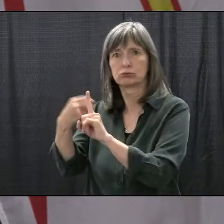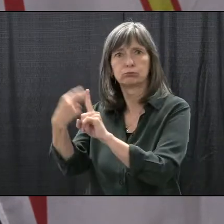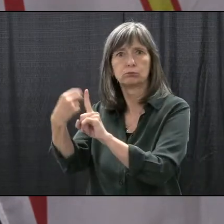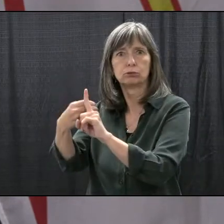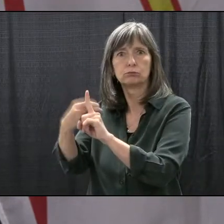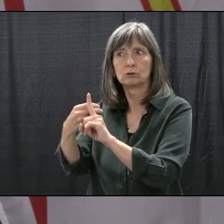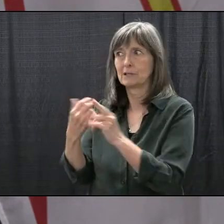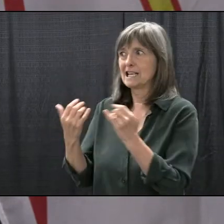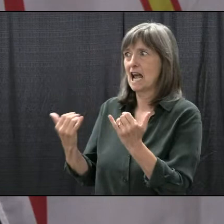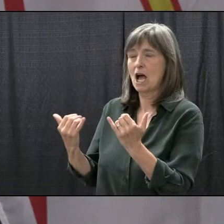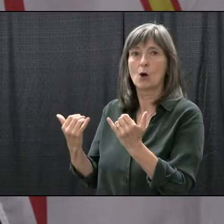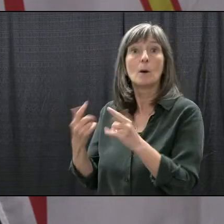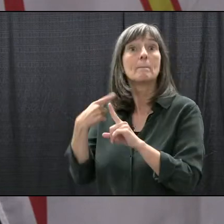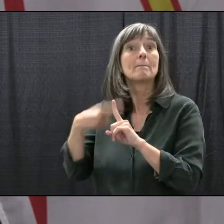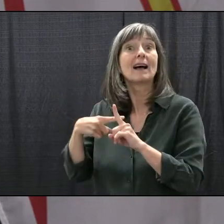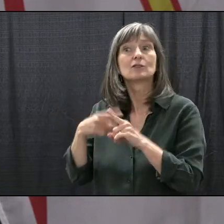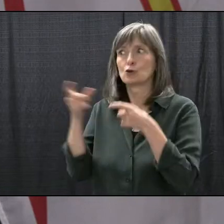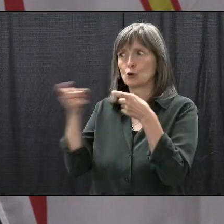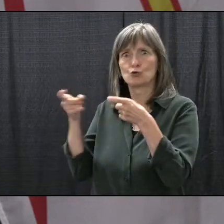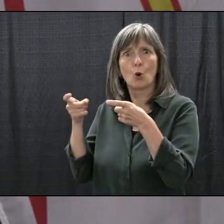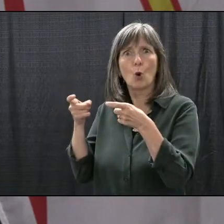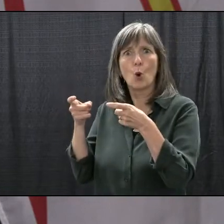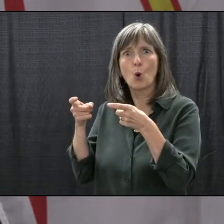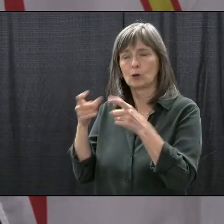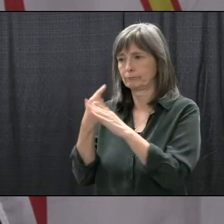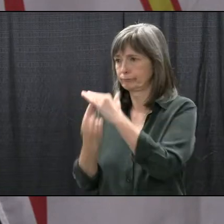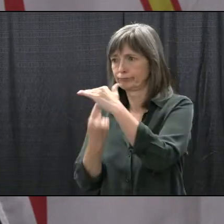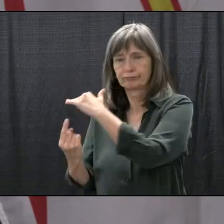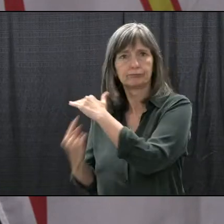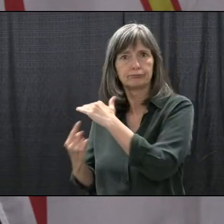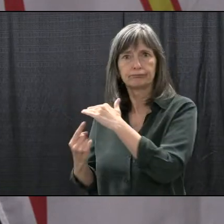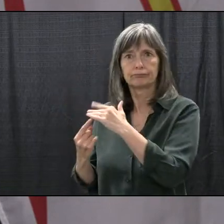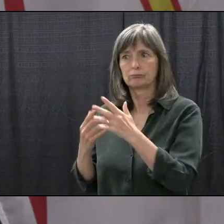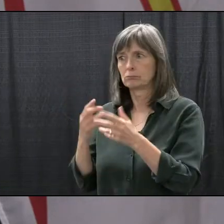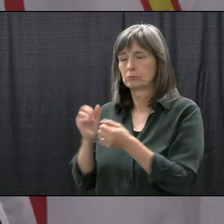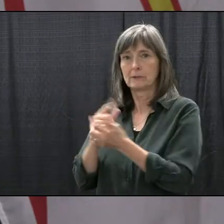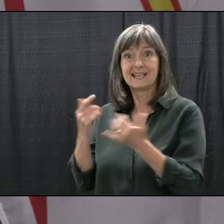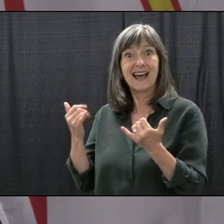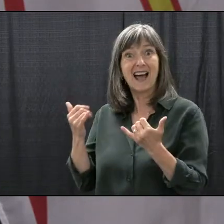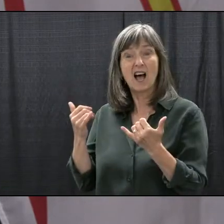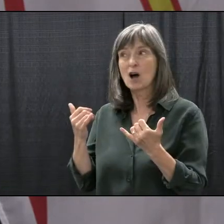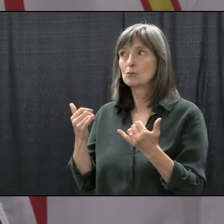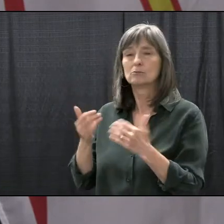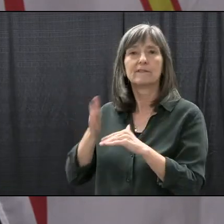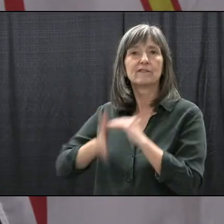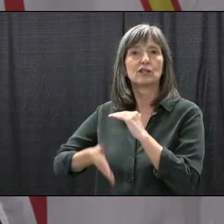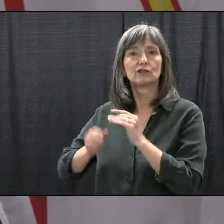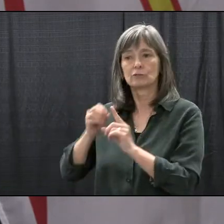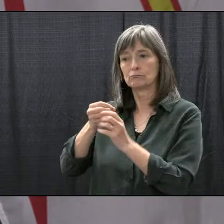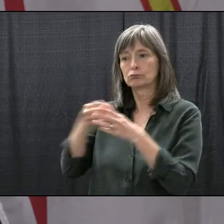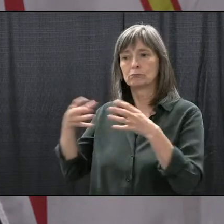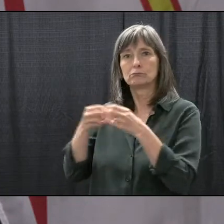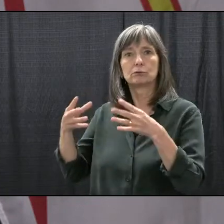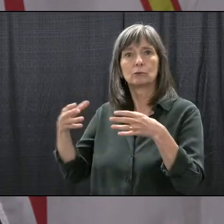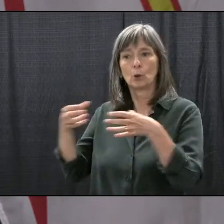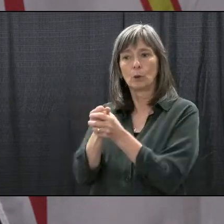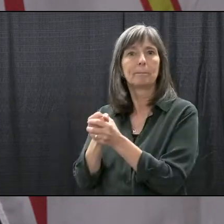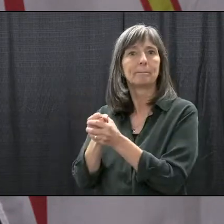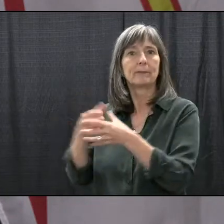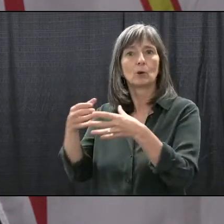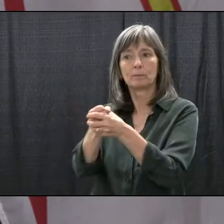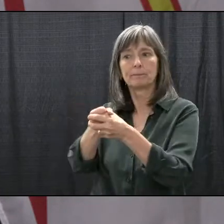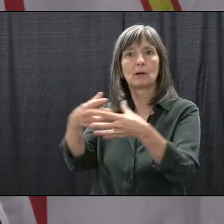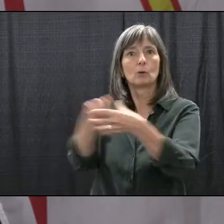clamping down and getting these outbreaks under control. We're seeing every day, you know, there's more and more outbreaks that are declared over. And I mean, there is a lag in that